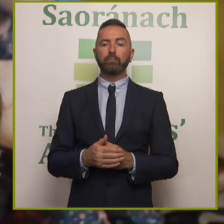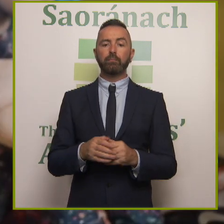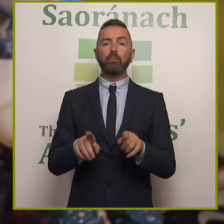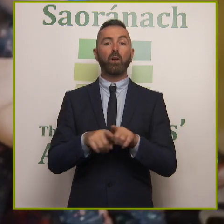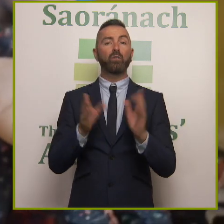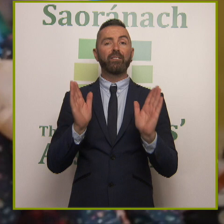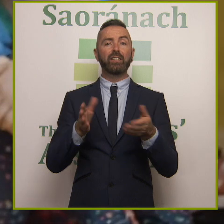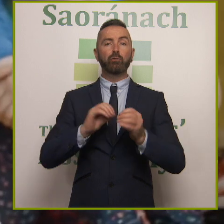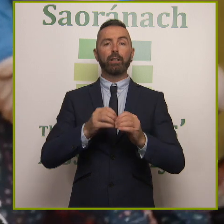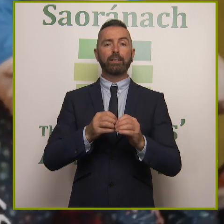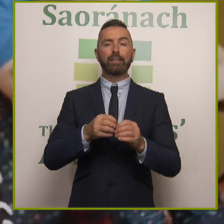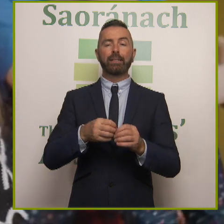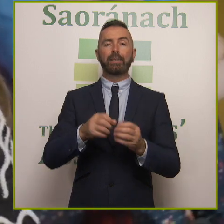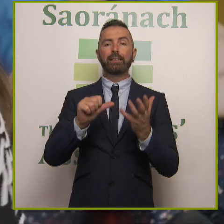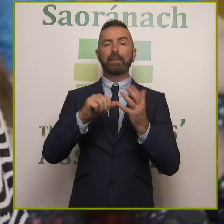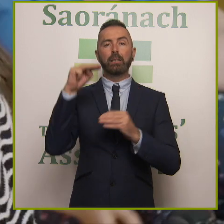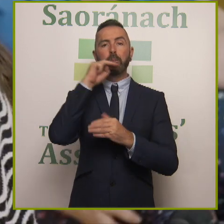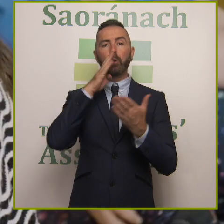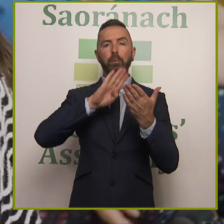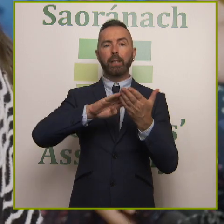key messages that we want everyone to know.